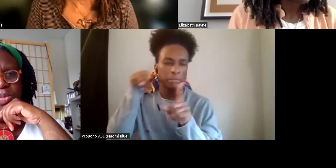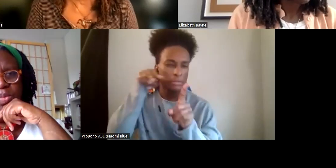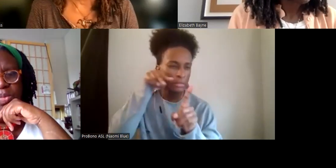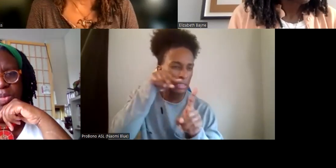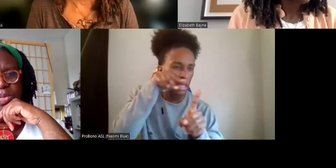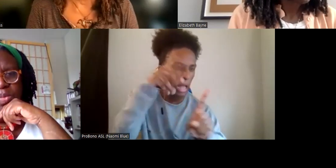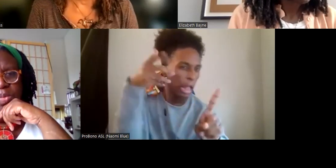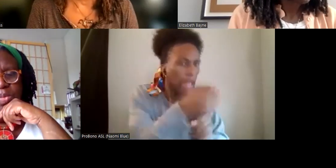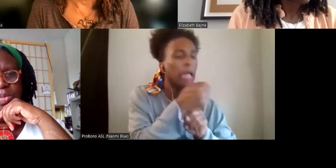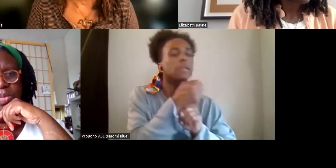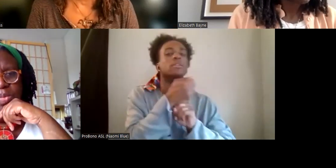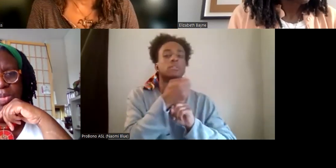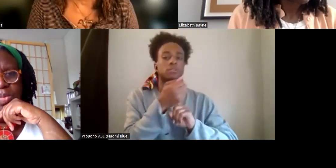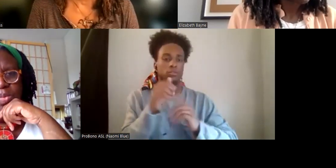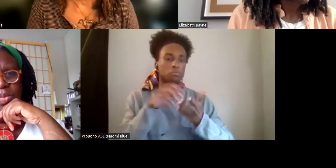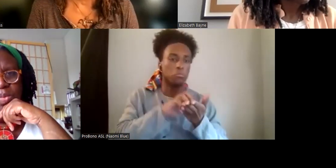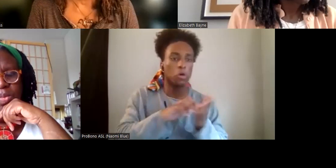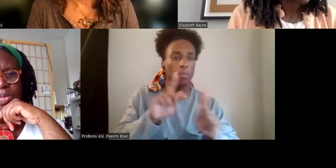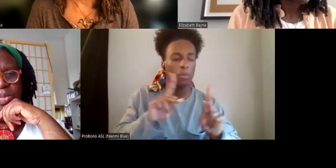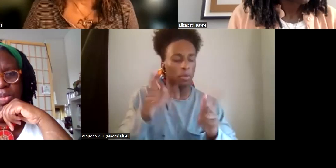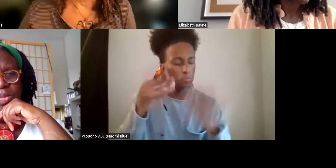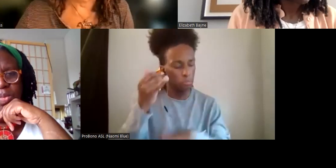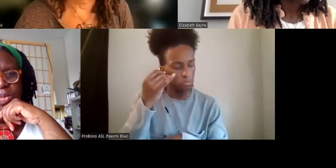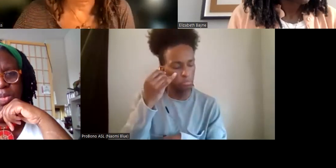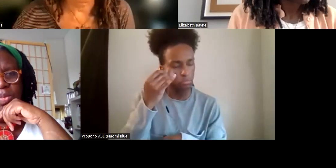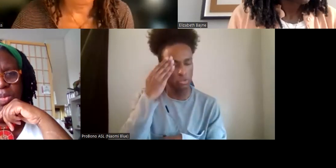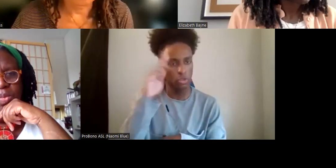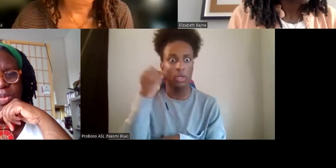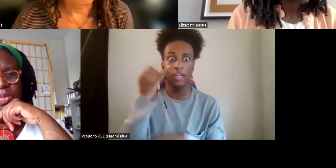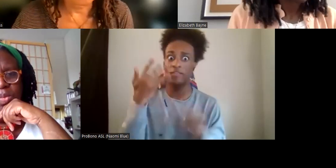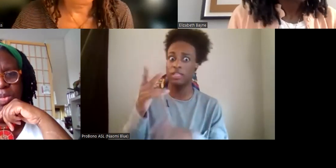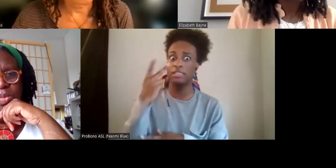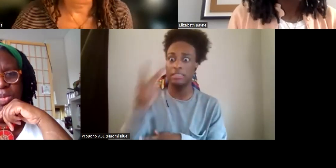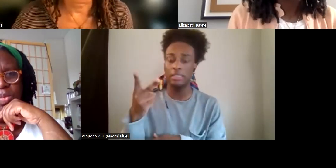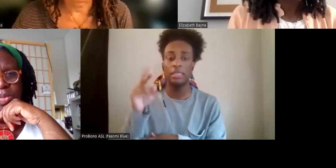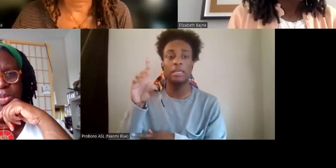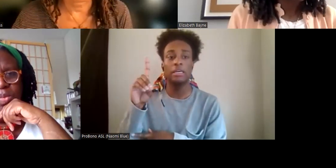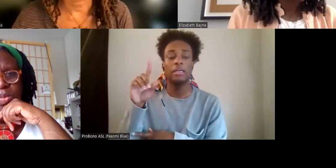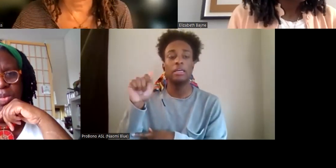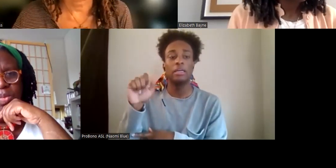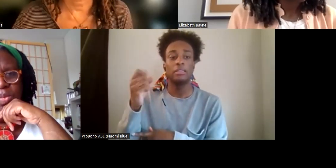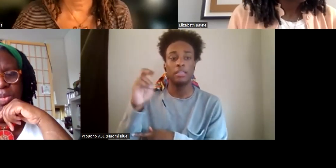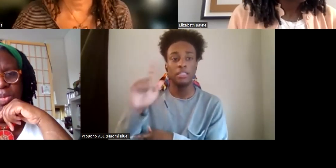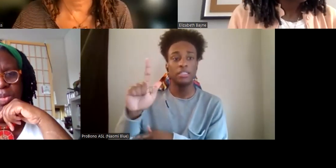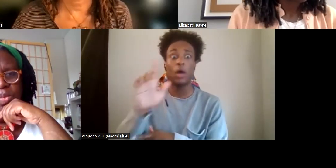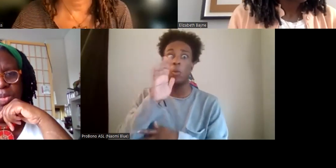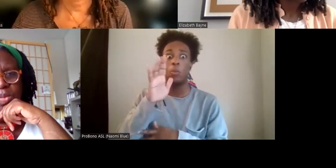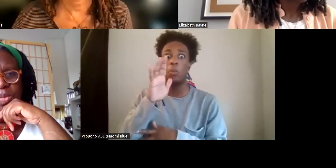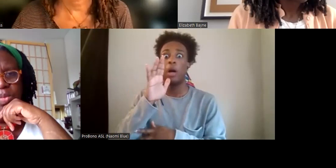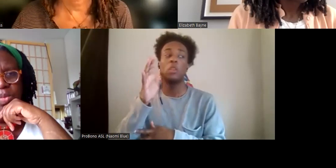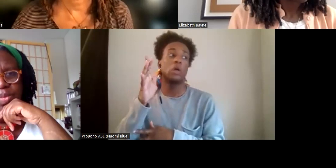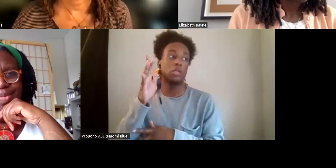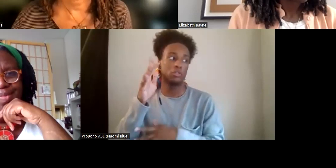goes into a hospice scenario and kind of signs away her